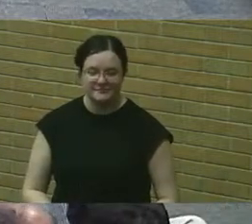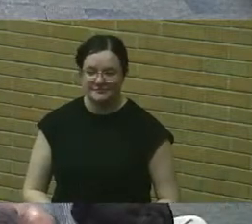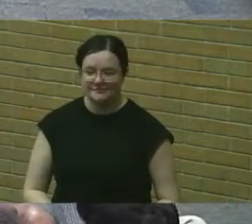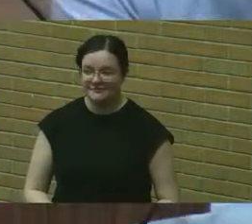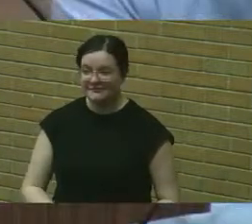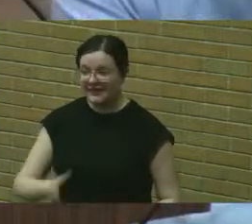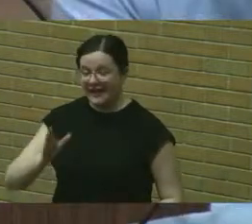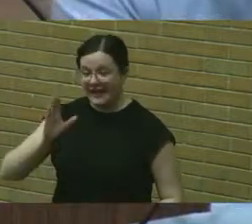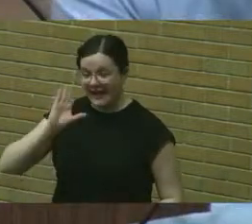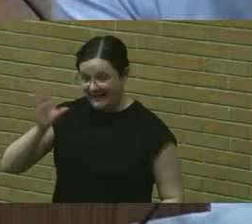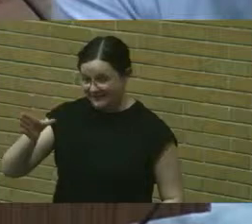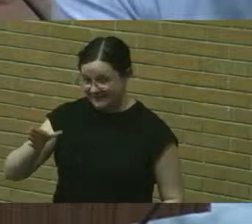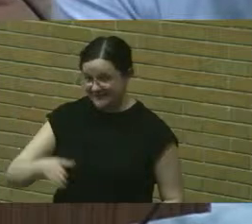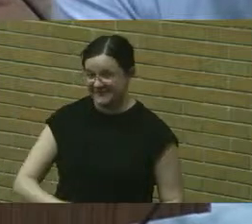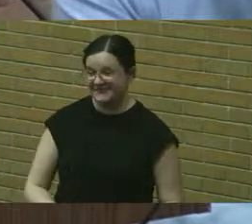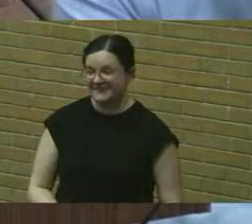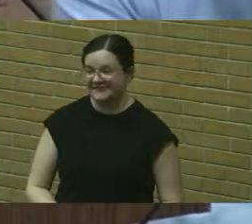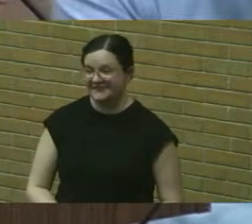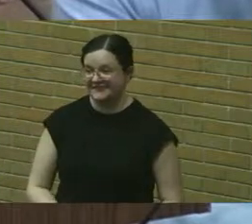Hi.